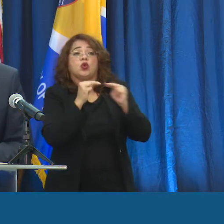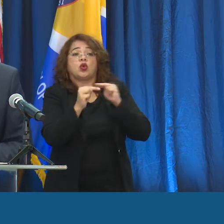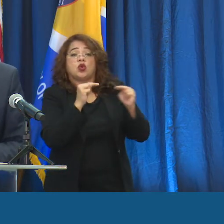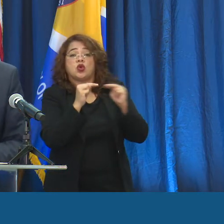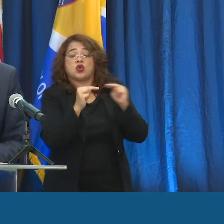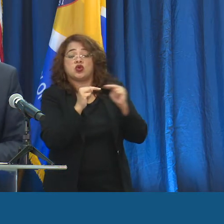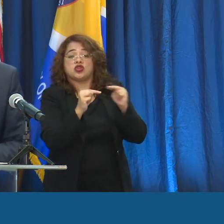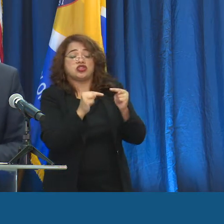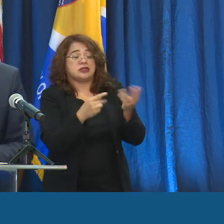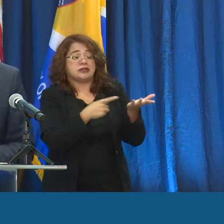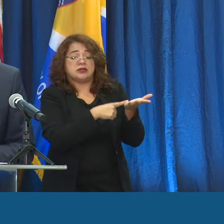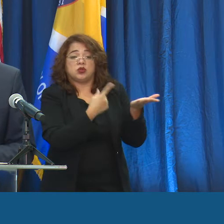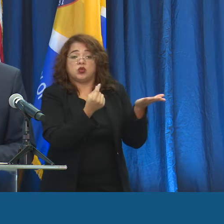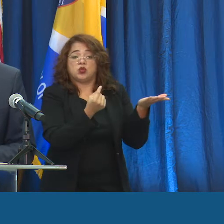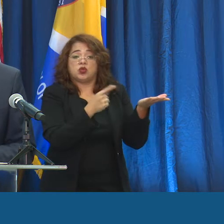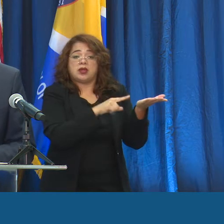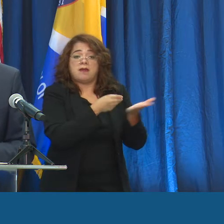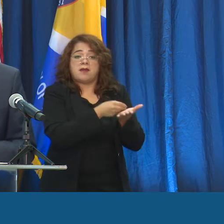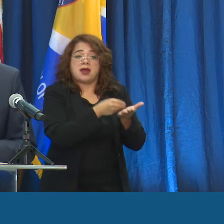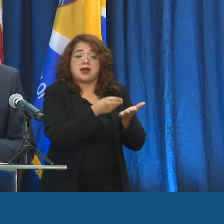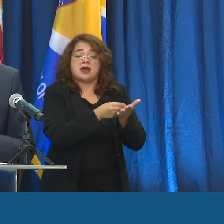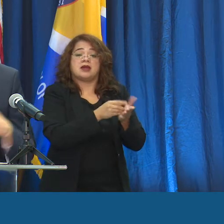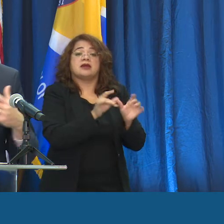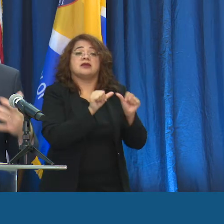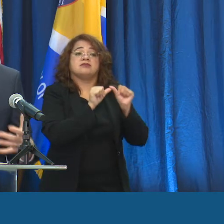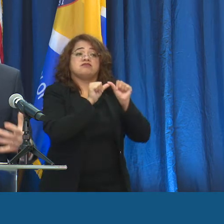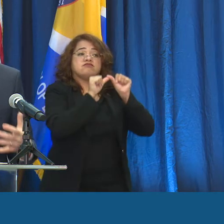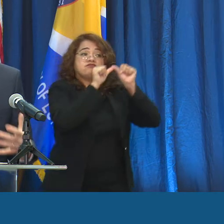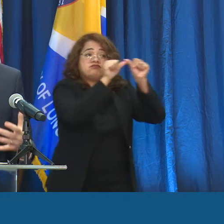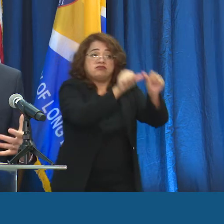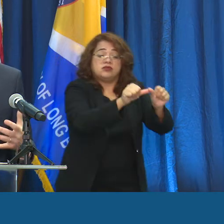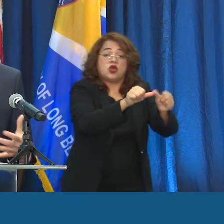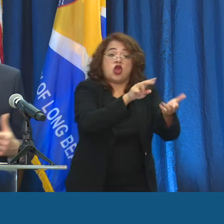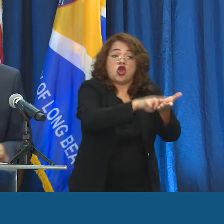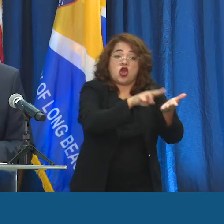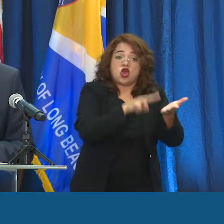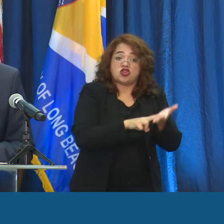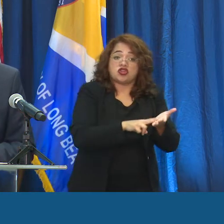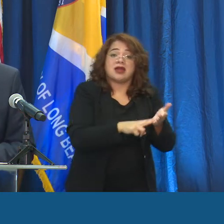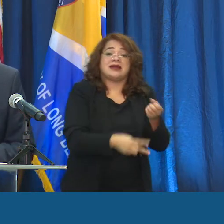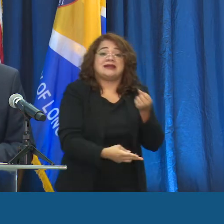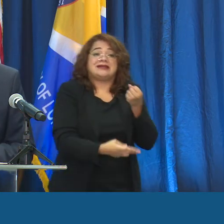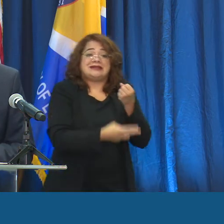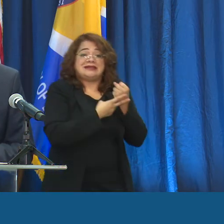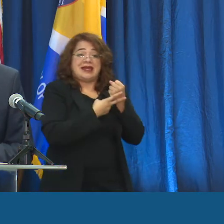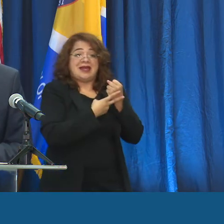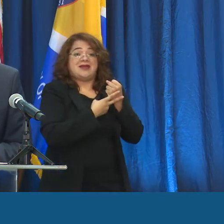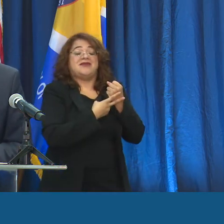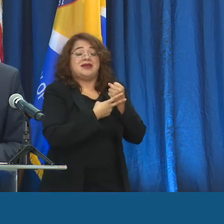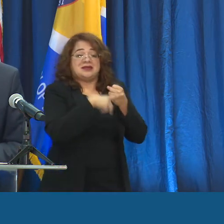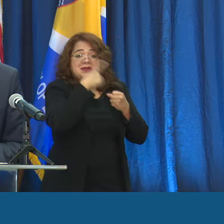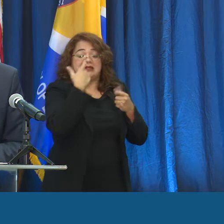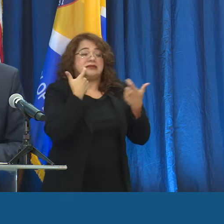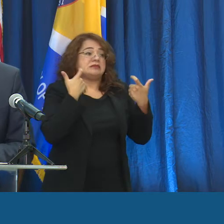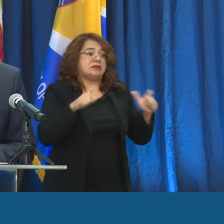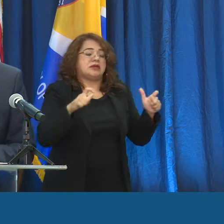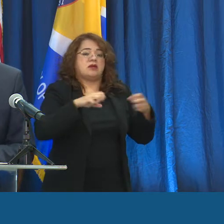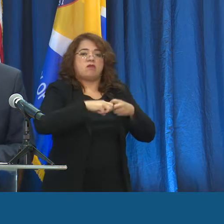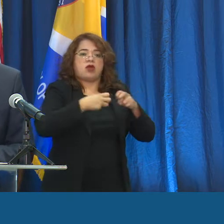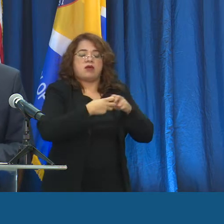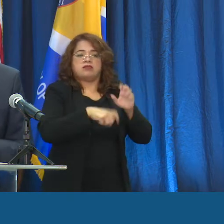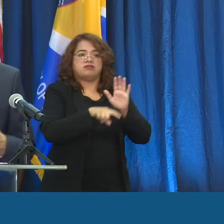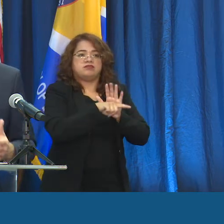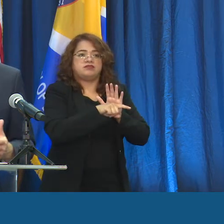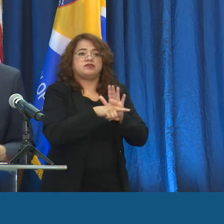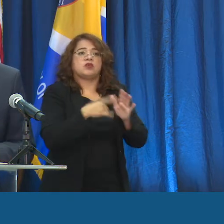we're in discussions for some longer-term contracts and some savings in this year to deal with this enormous problem. And so